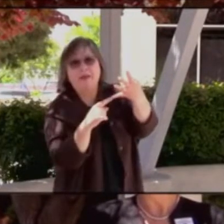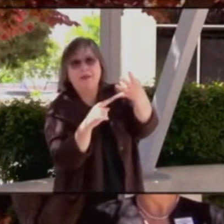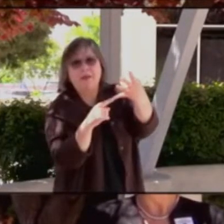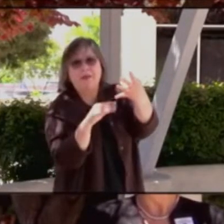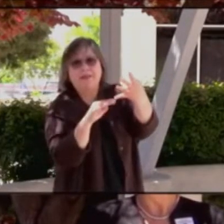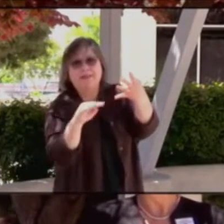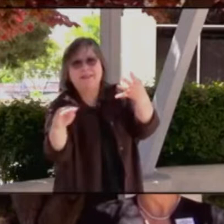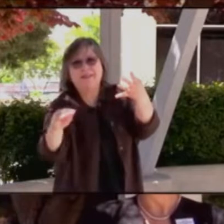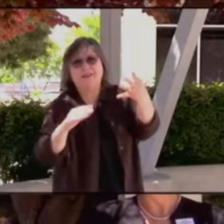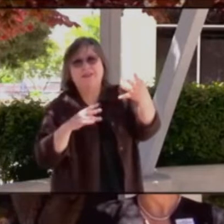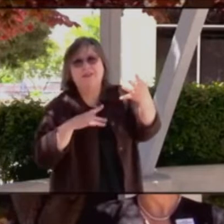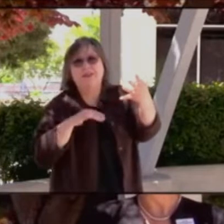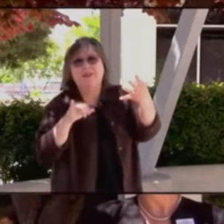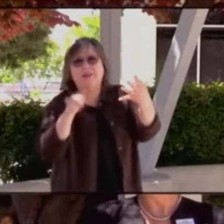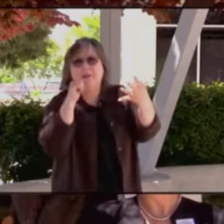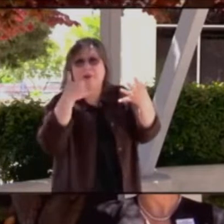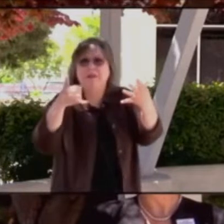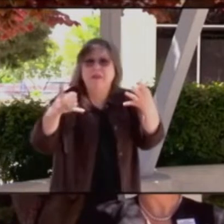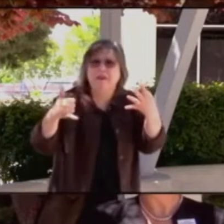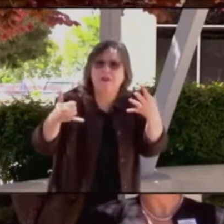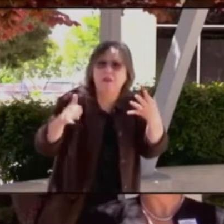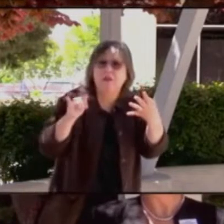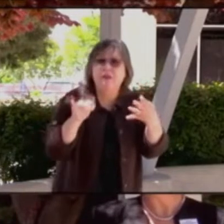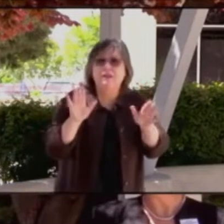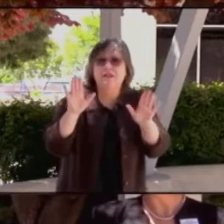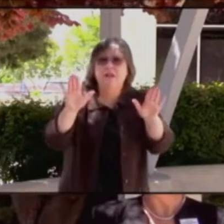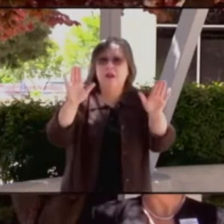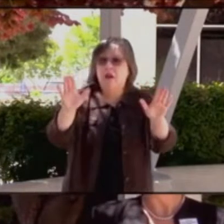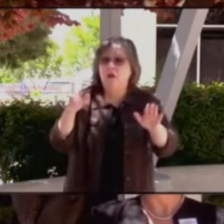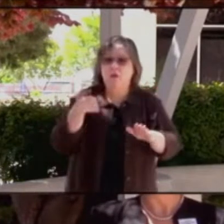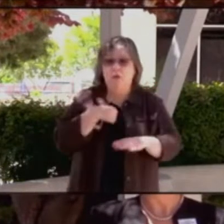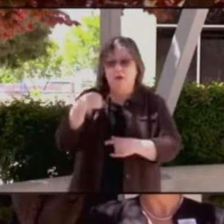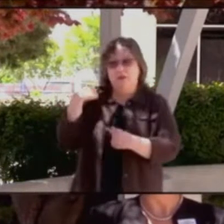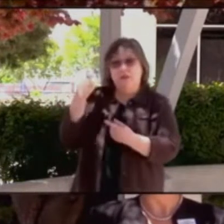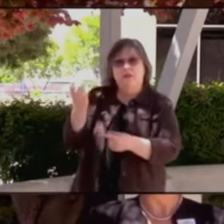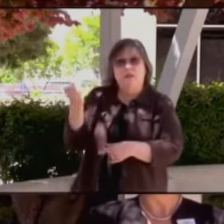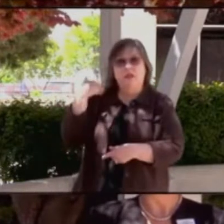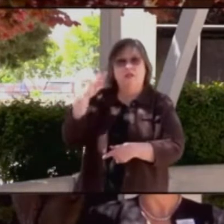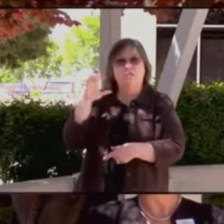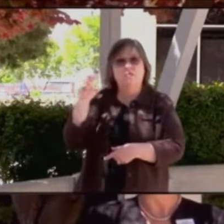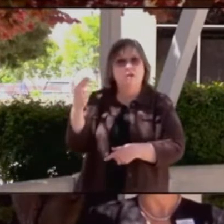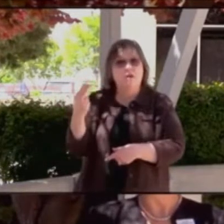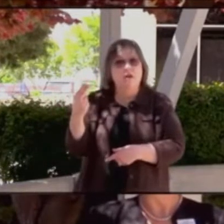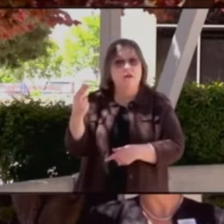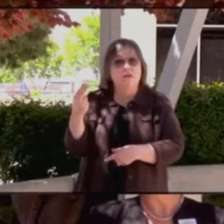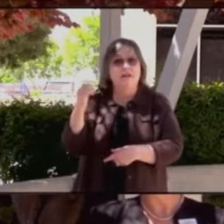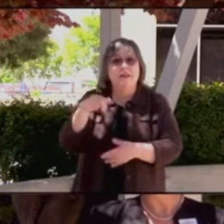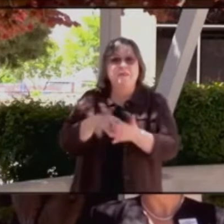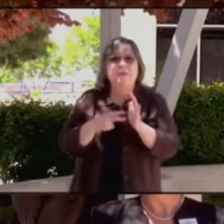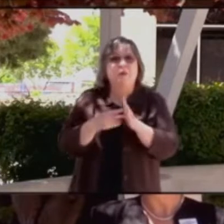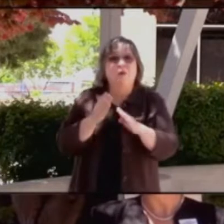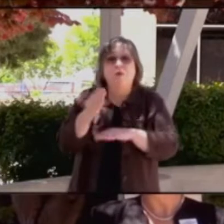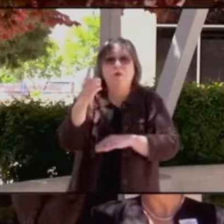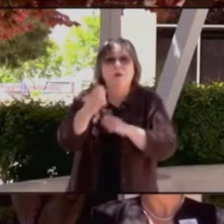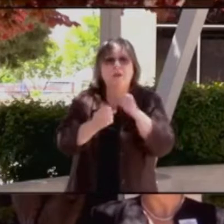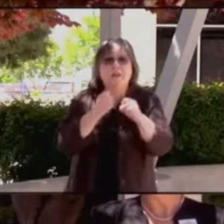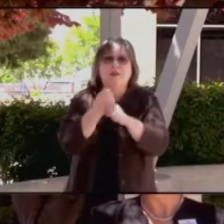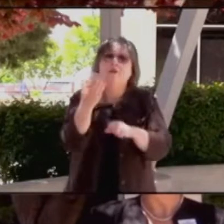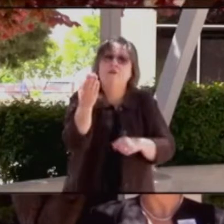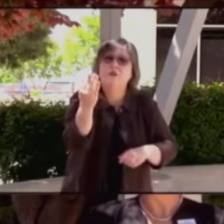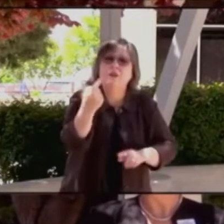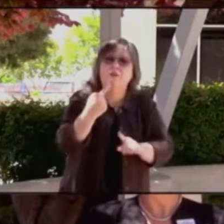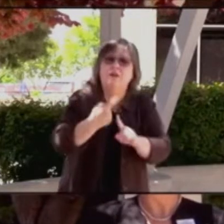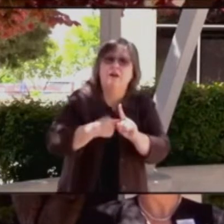this COVID situation since last March. 14 months have passed, and our life has certainly